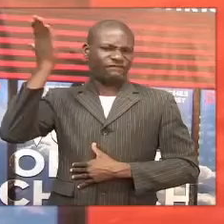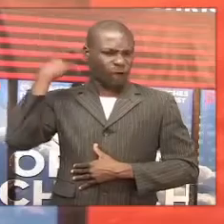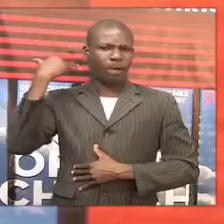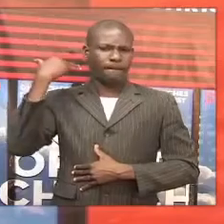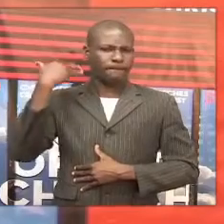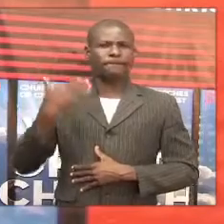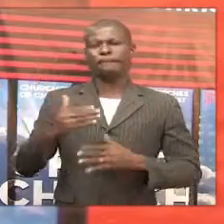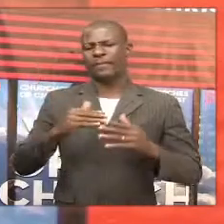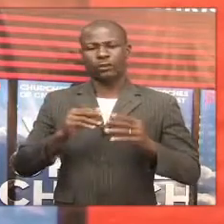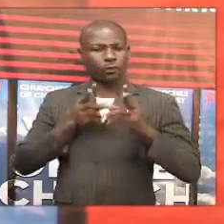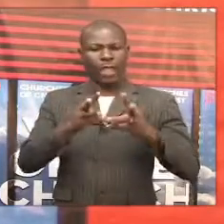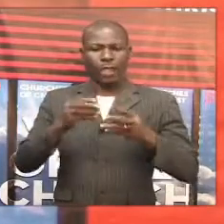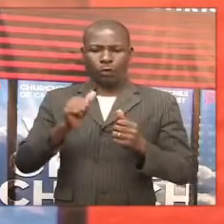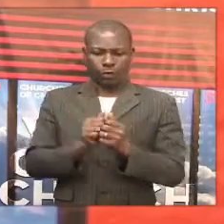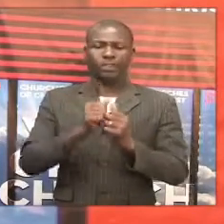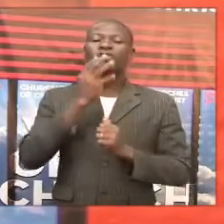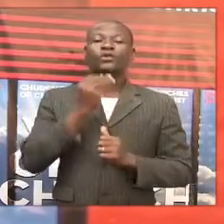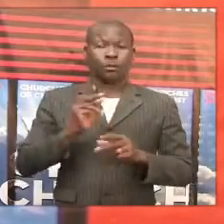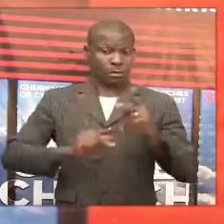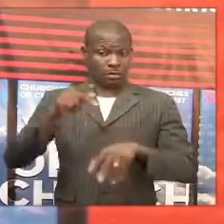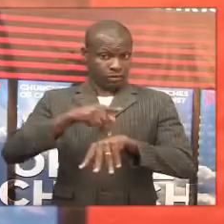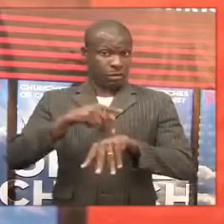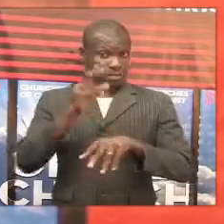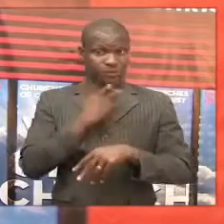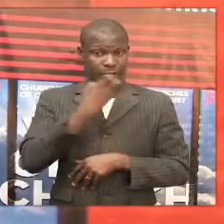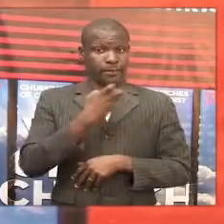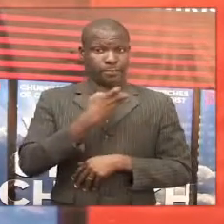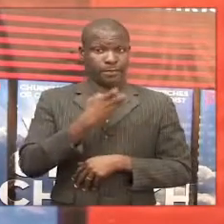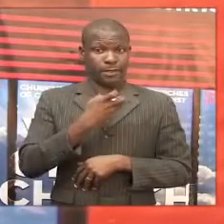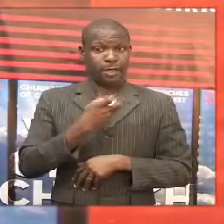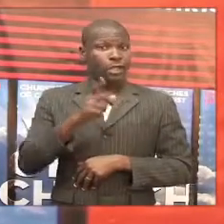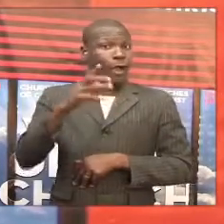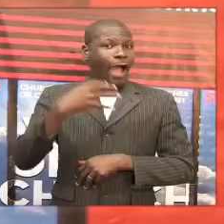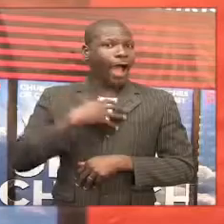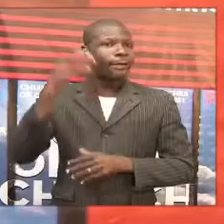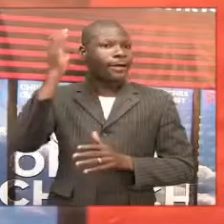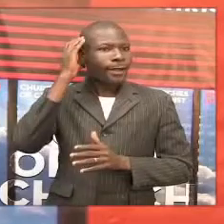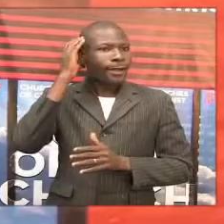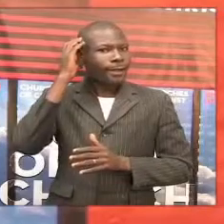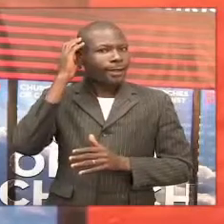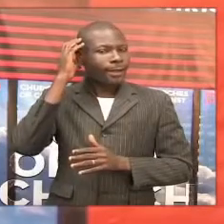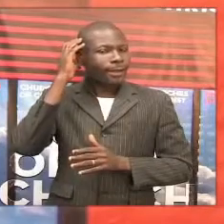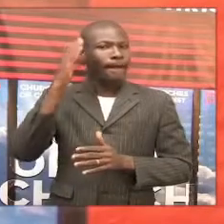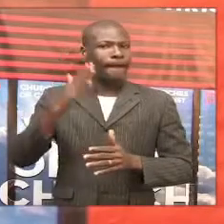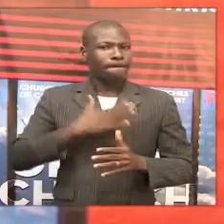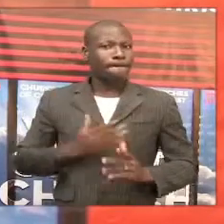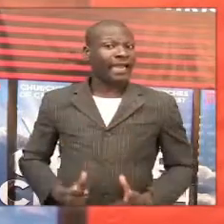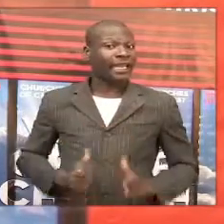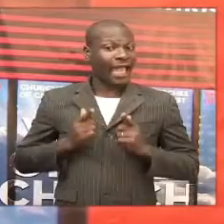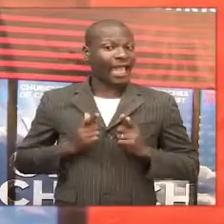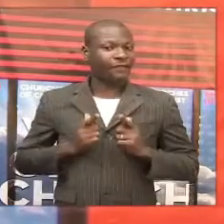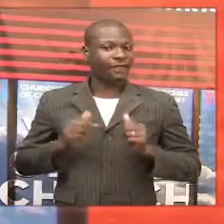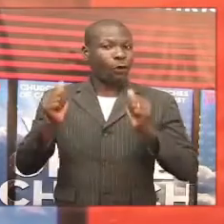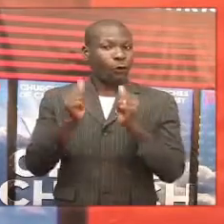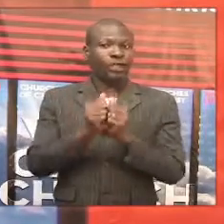in Judaism. Paul, ene kasa you. Na mwate akaneno, mabraba na miwomu. I